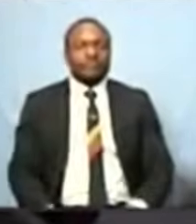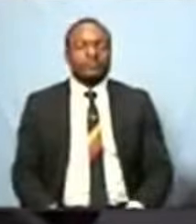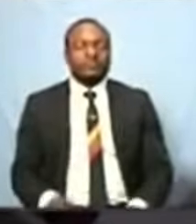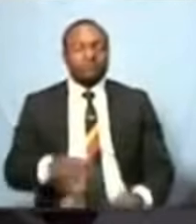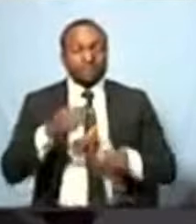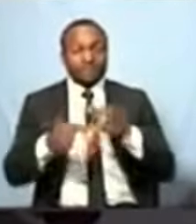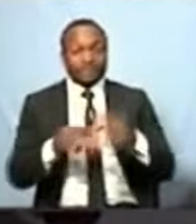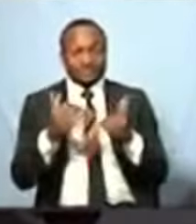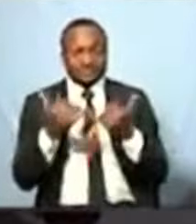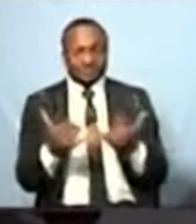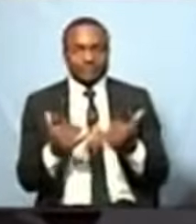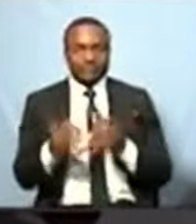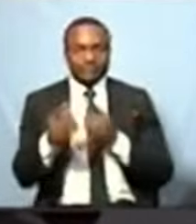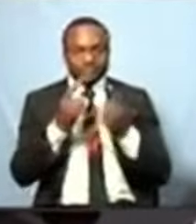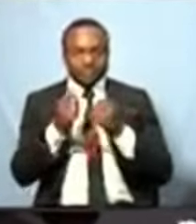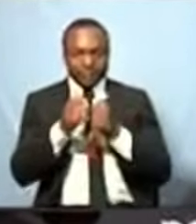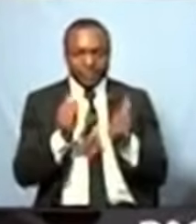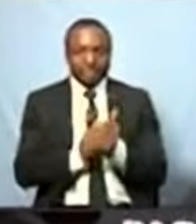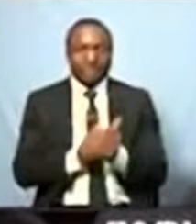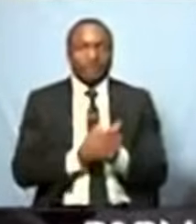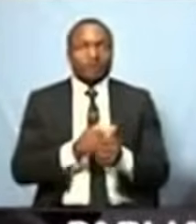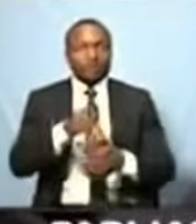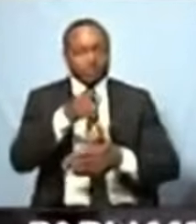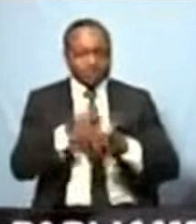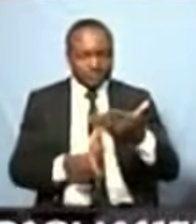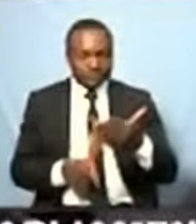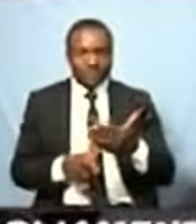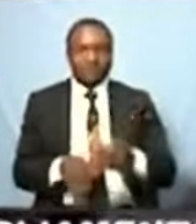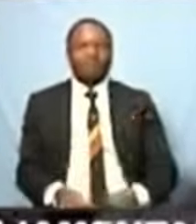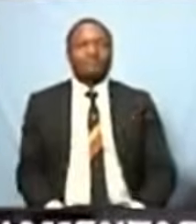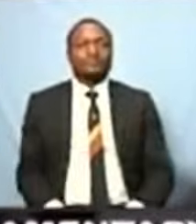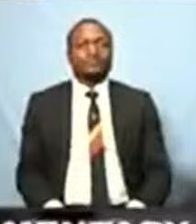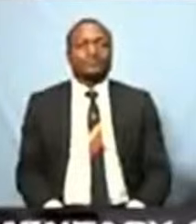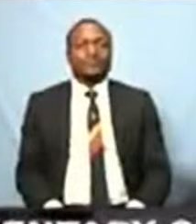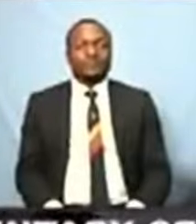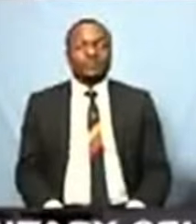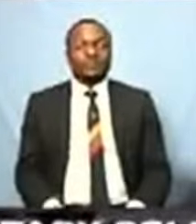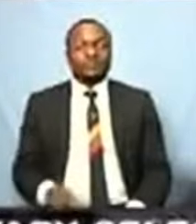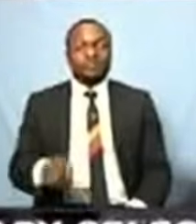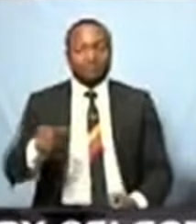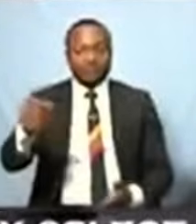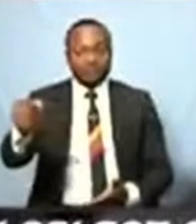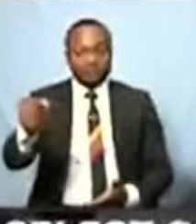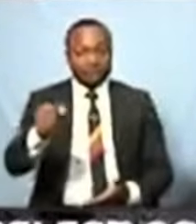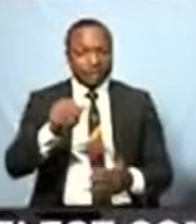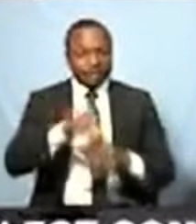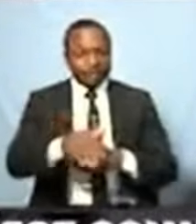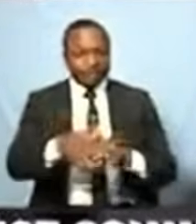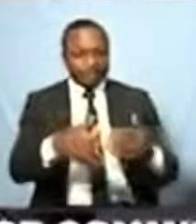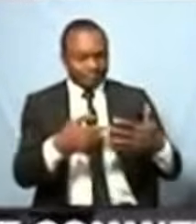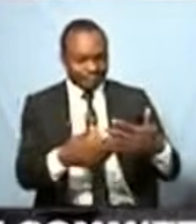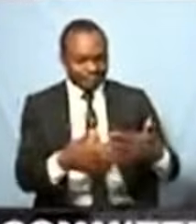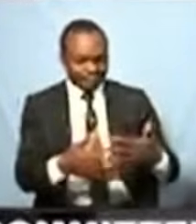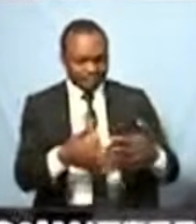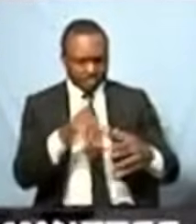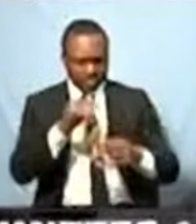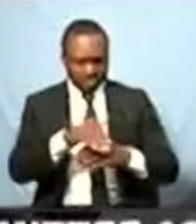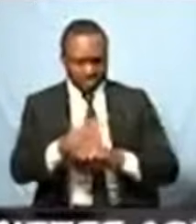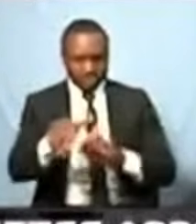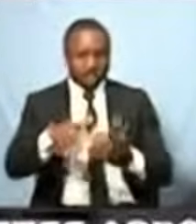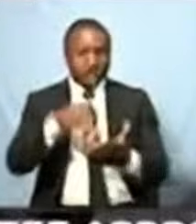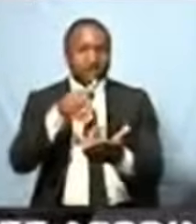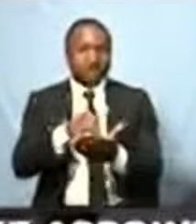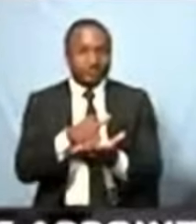definitions currently talks about what is a nomination paper. It talks about nomination